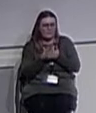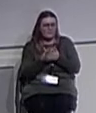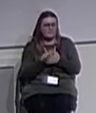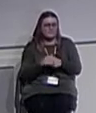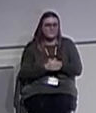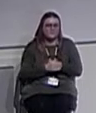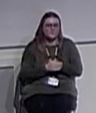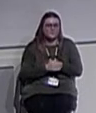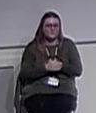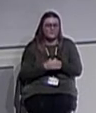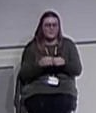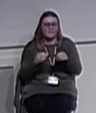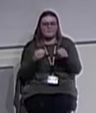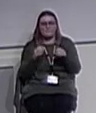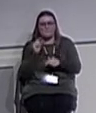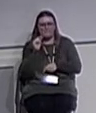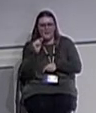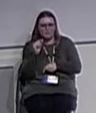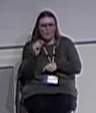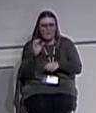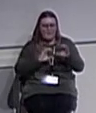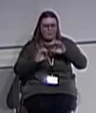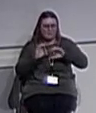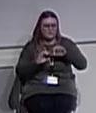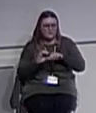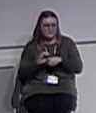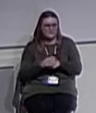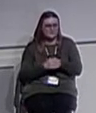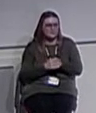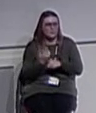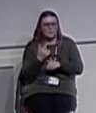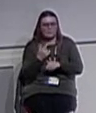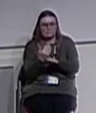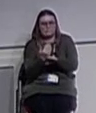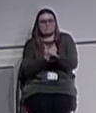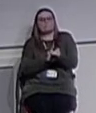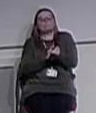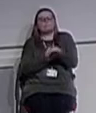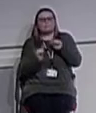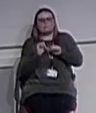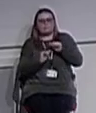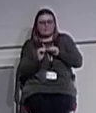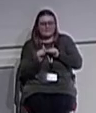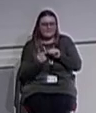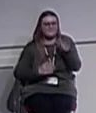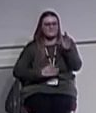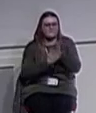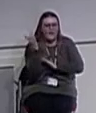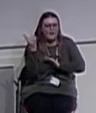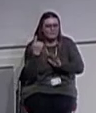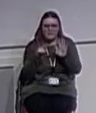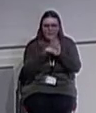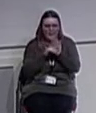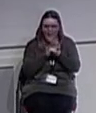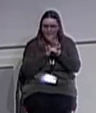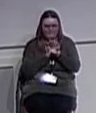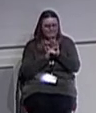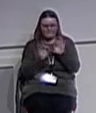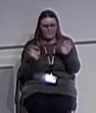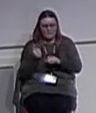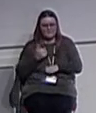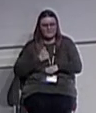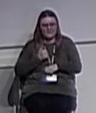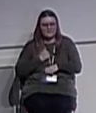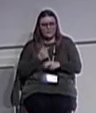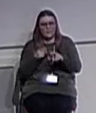a microbiologist. I'm getting ahead of myself. I've got to do the fire check. Of course, there's no alarm going to happen today, but if there is one, we will